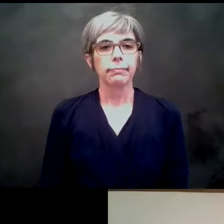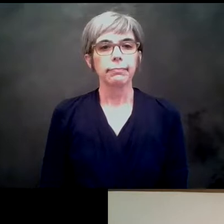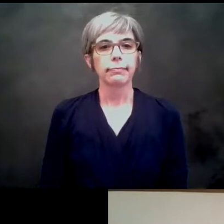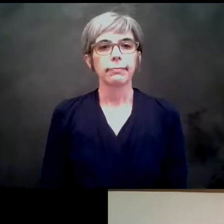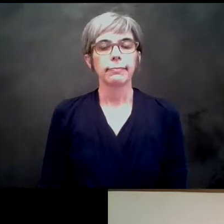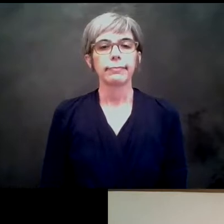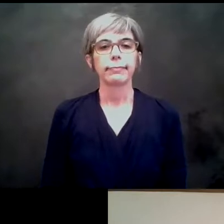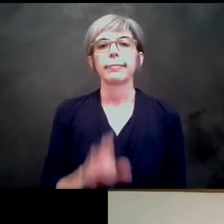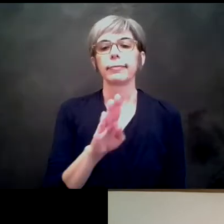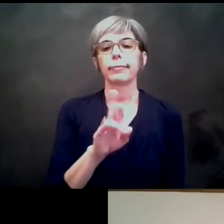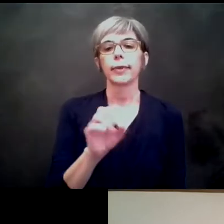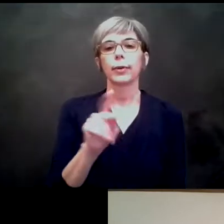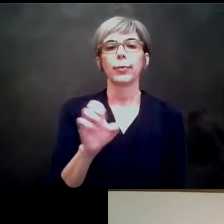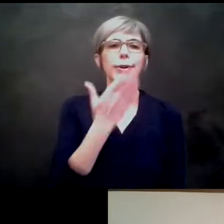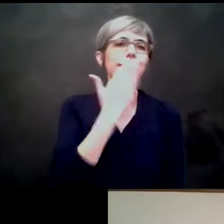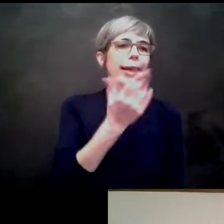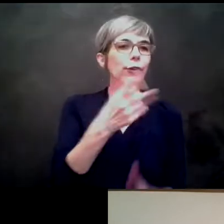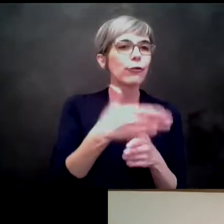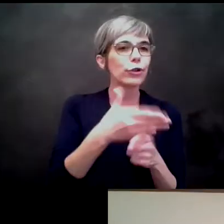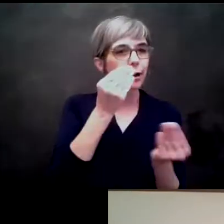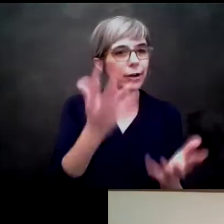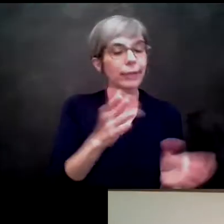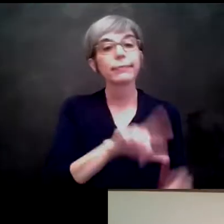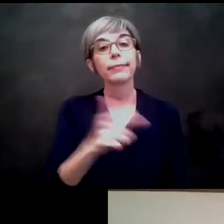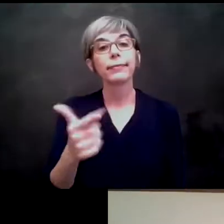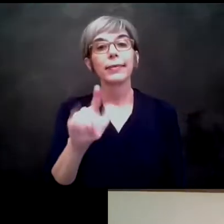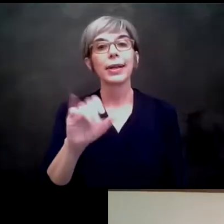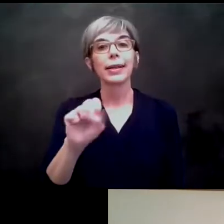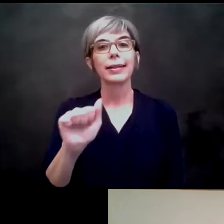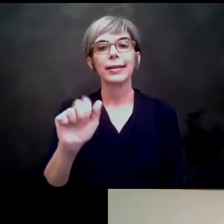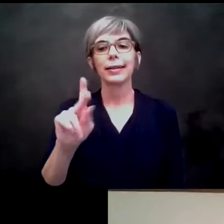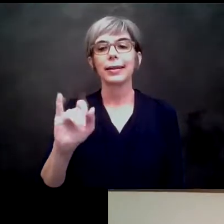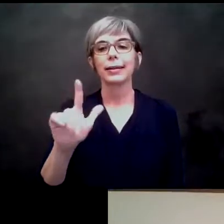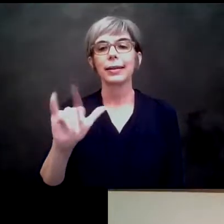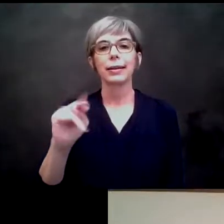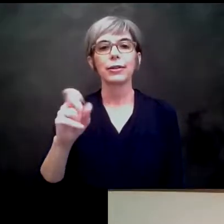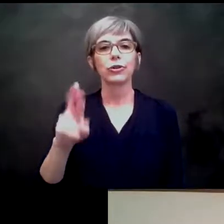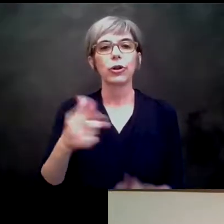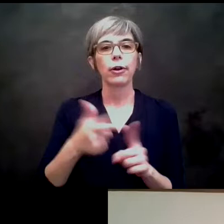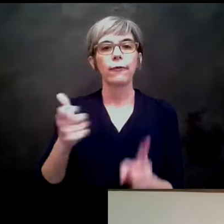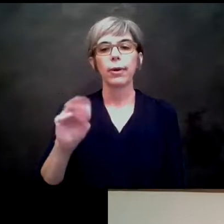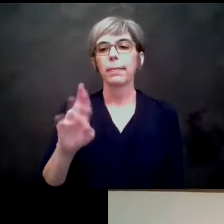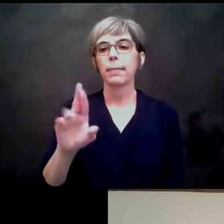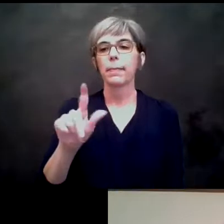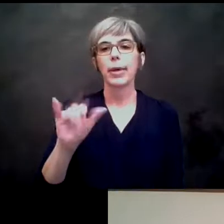Thank you very much for sharing that with us. Next, we have Lisa Killinger with the Muslim community of the Quad Cities. Please go ahead,